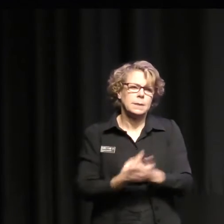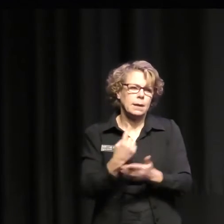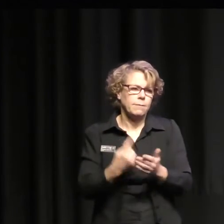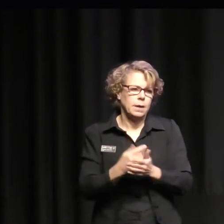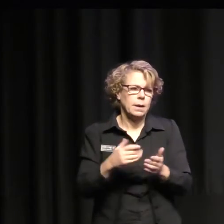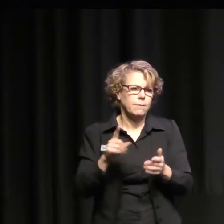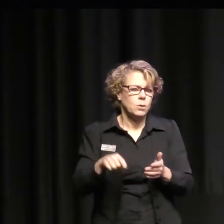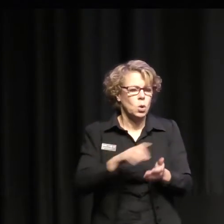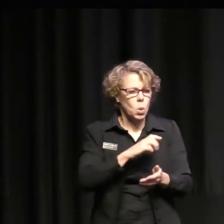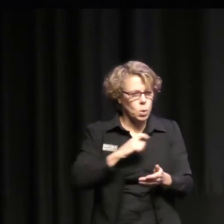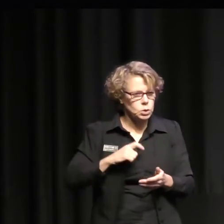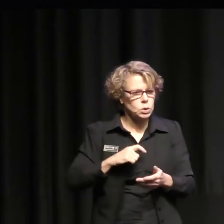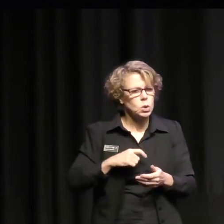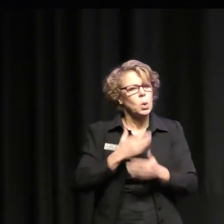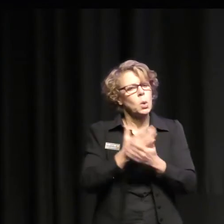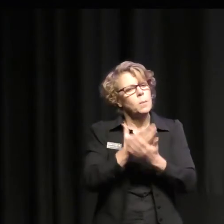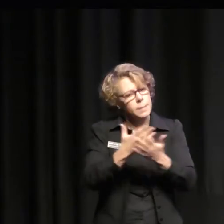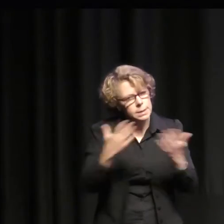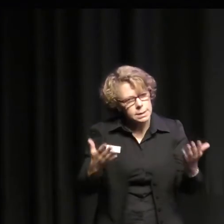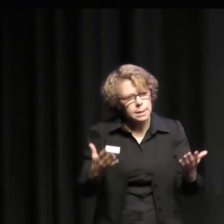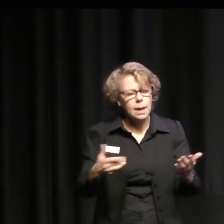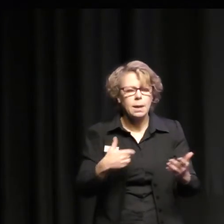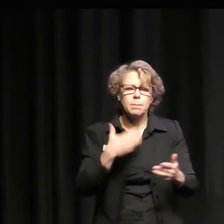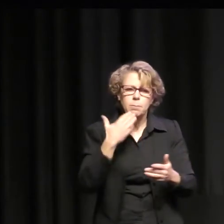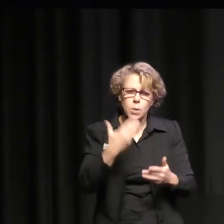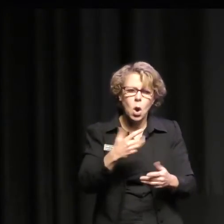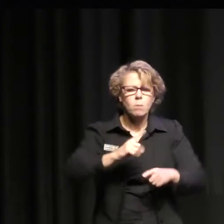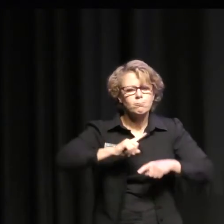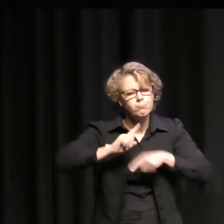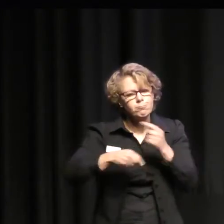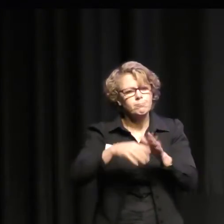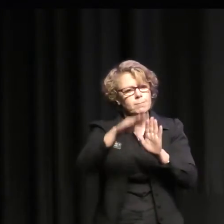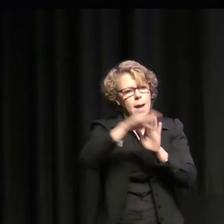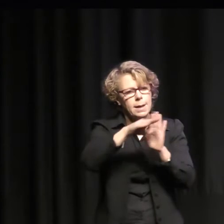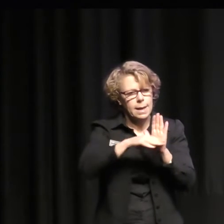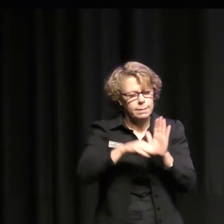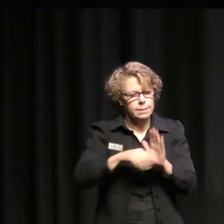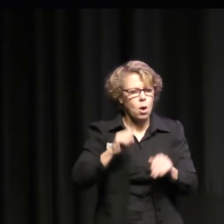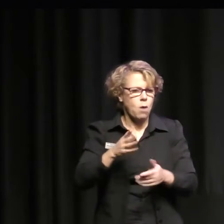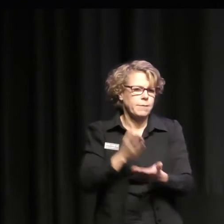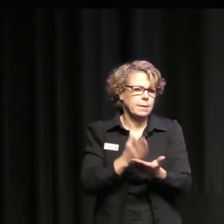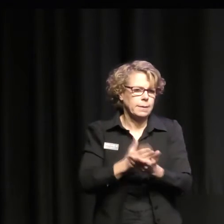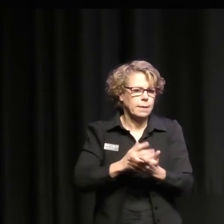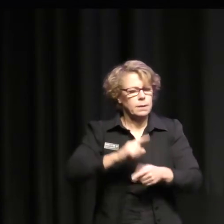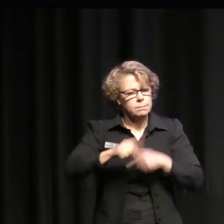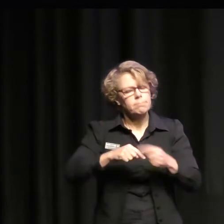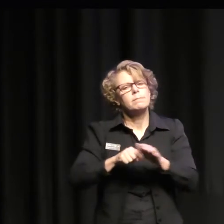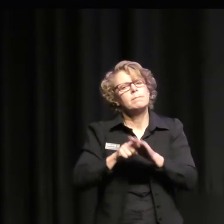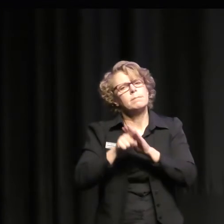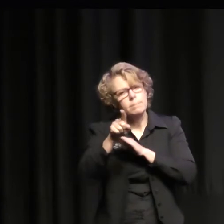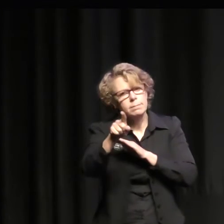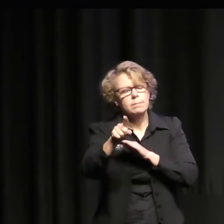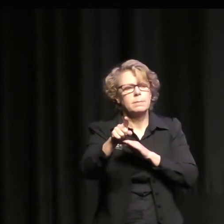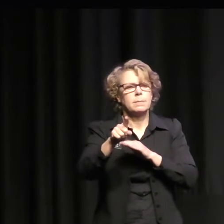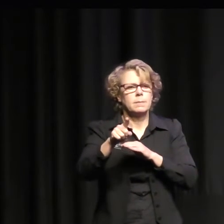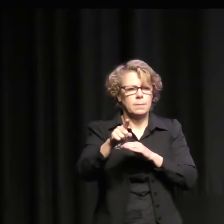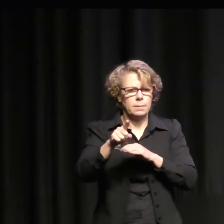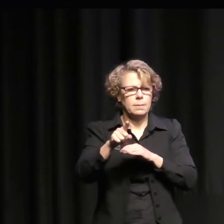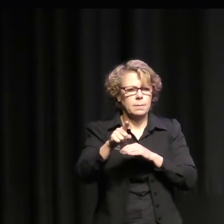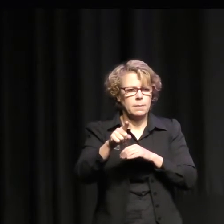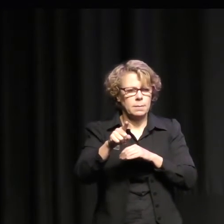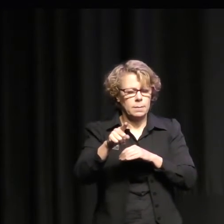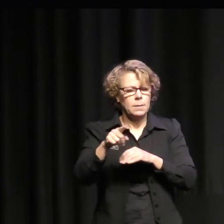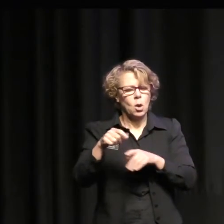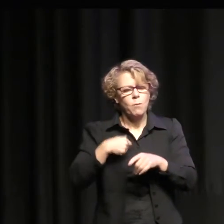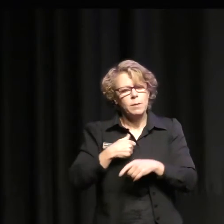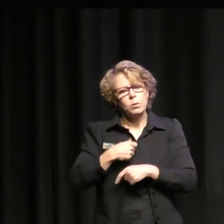a progressive agenda of rights from the perspective of the